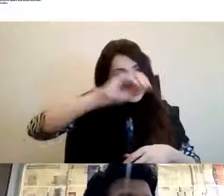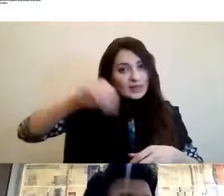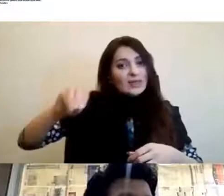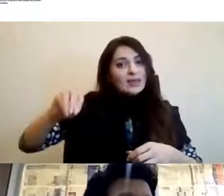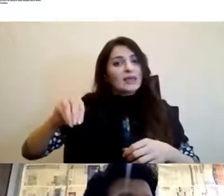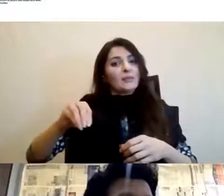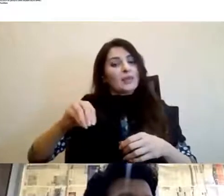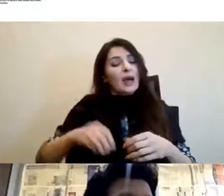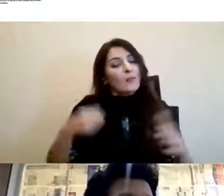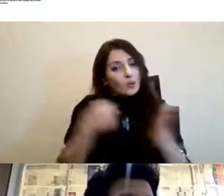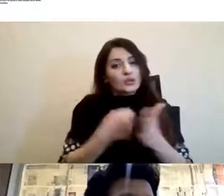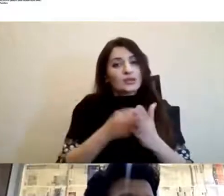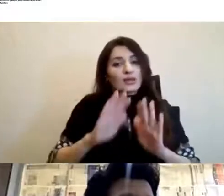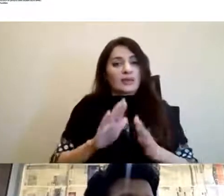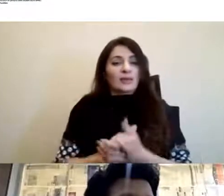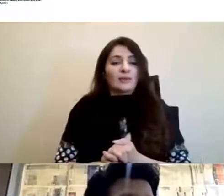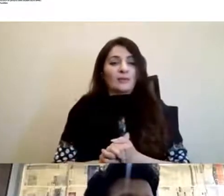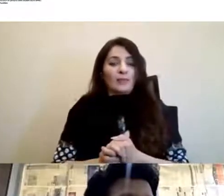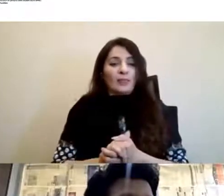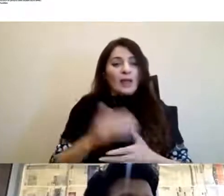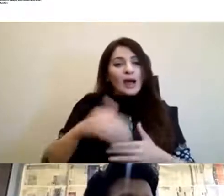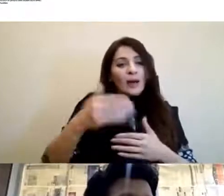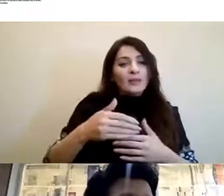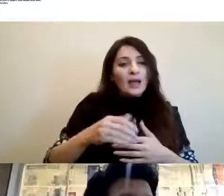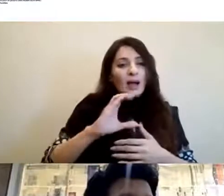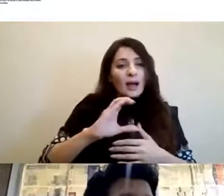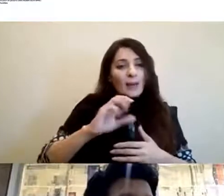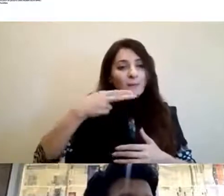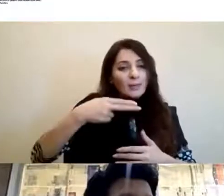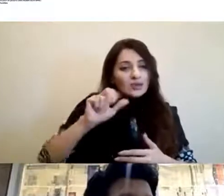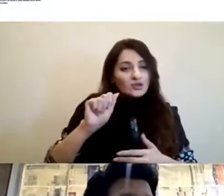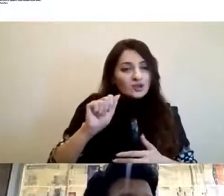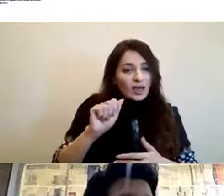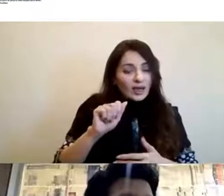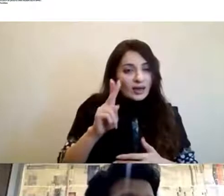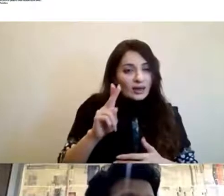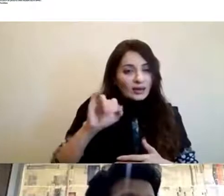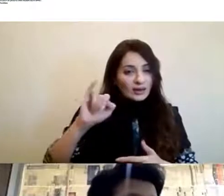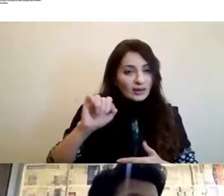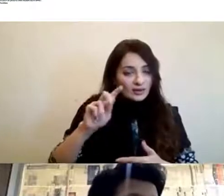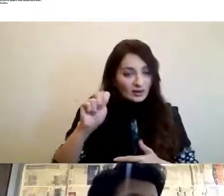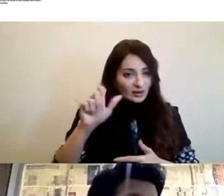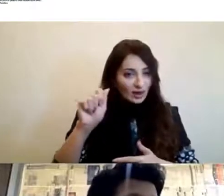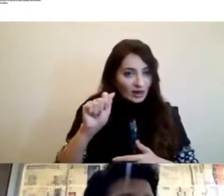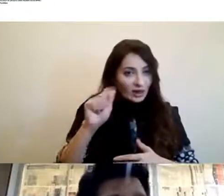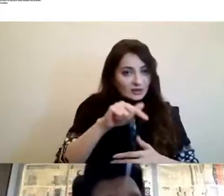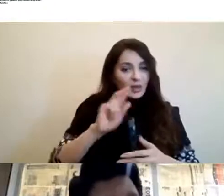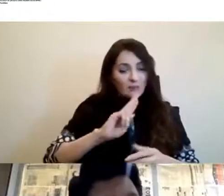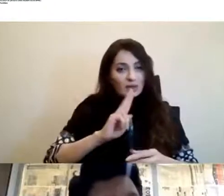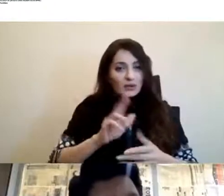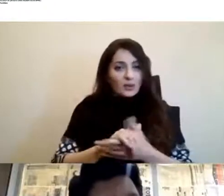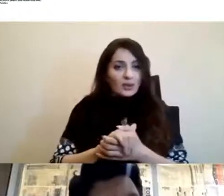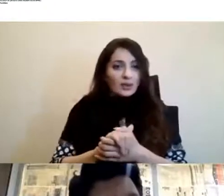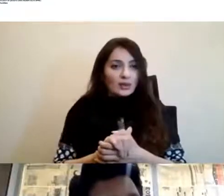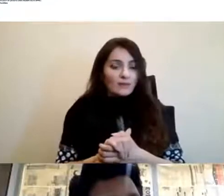I want to give the word to Charita, reflecting on some of the barriers that GSMA has identified in their insights. What should